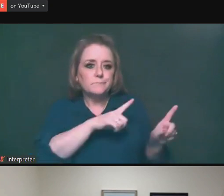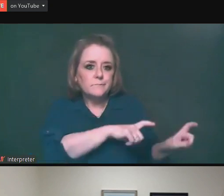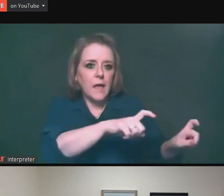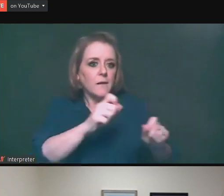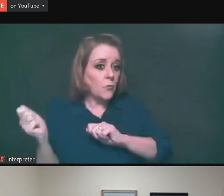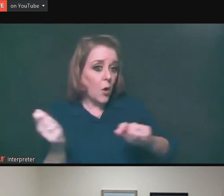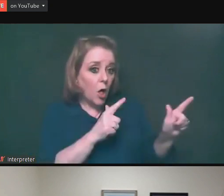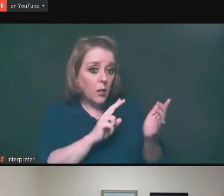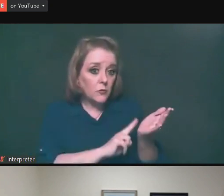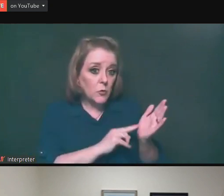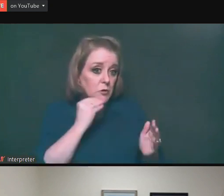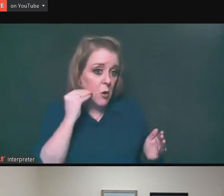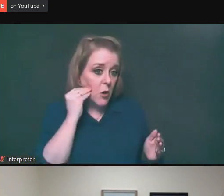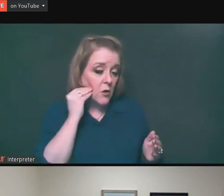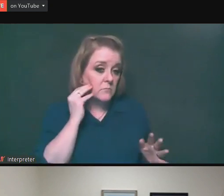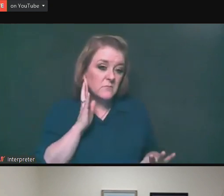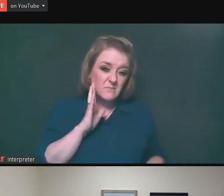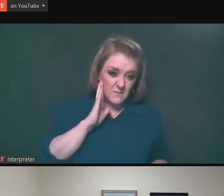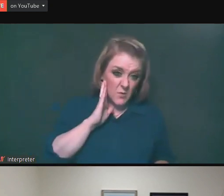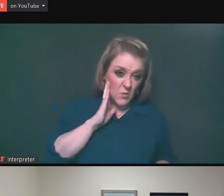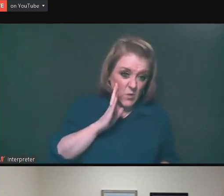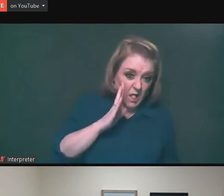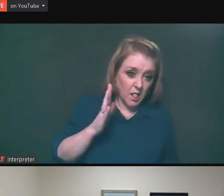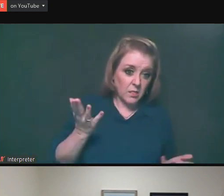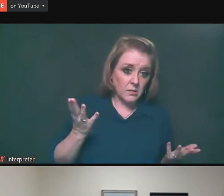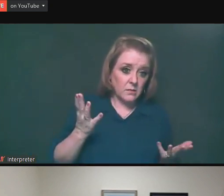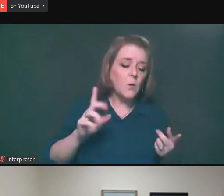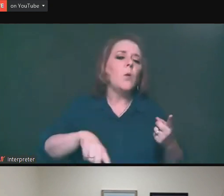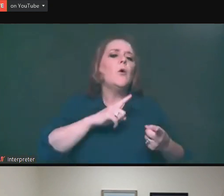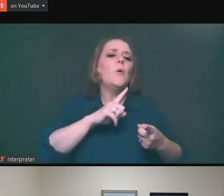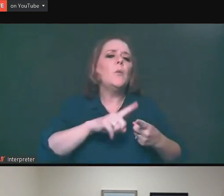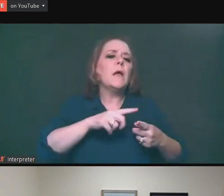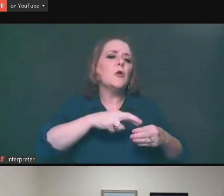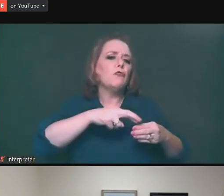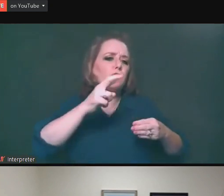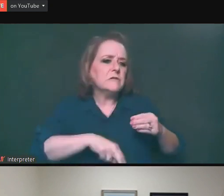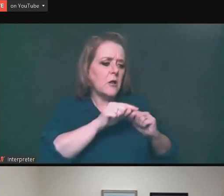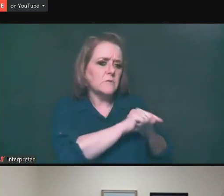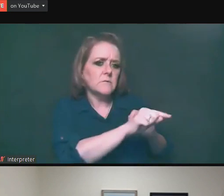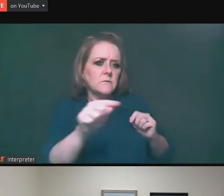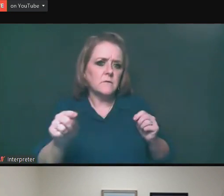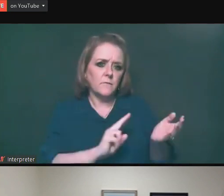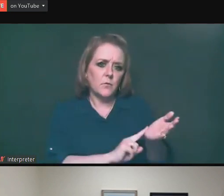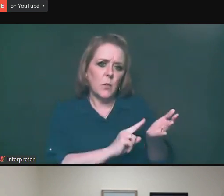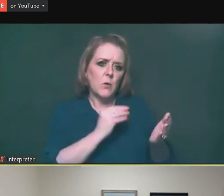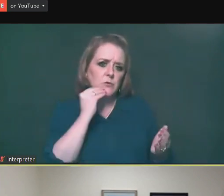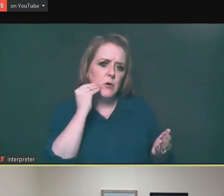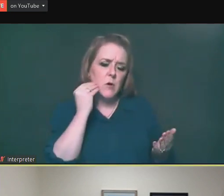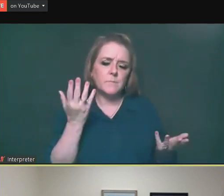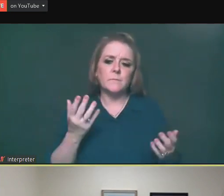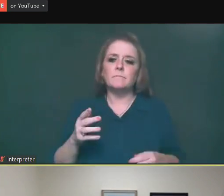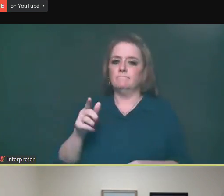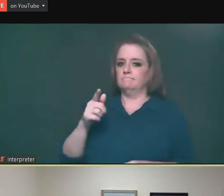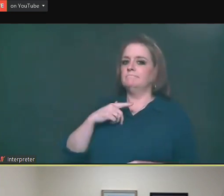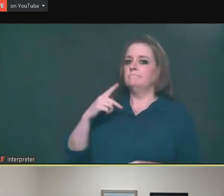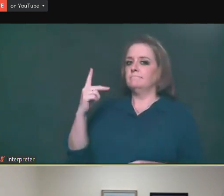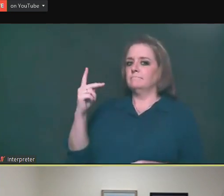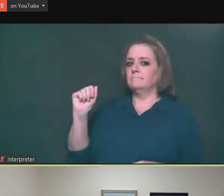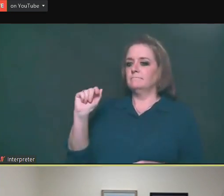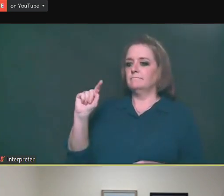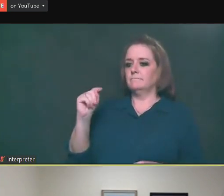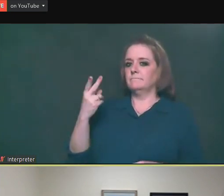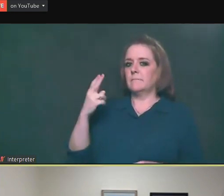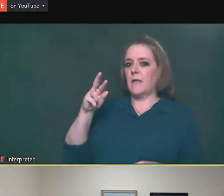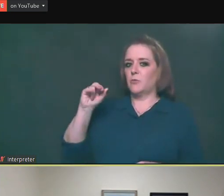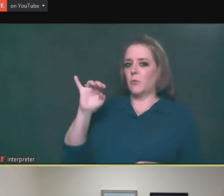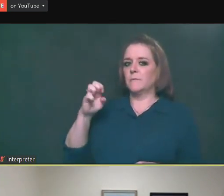are we going to be expecting results on these entities? I'll go ahead and take